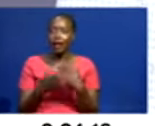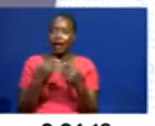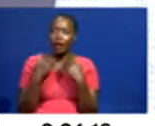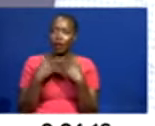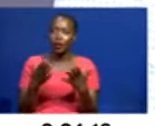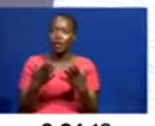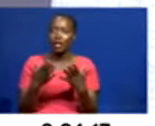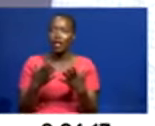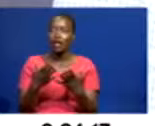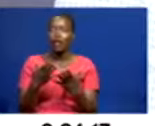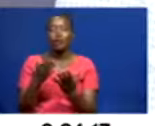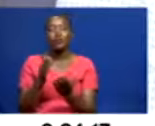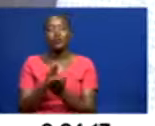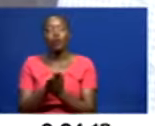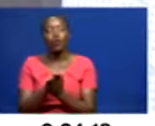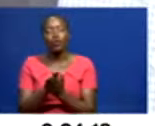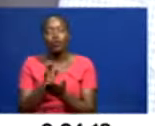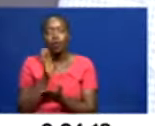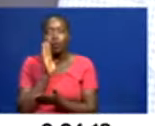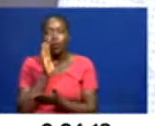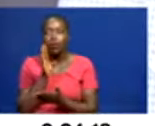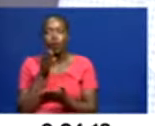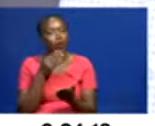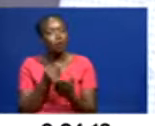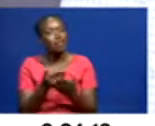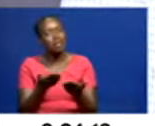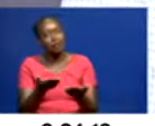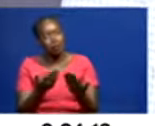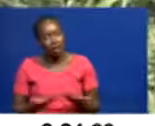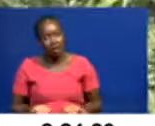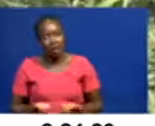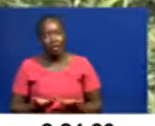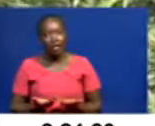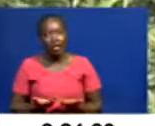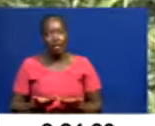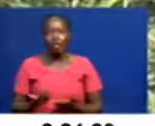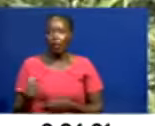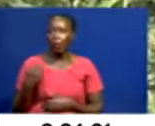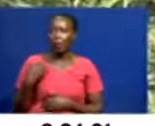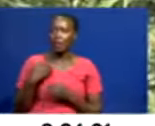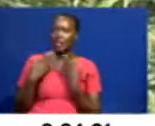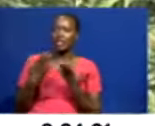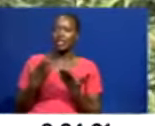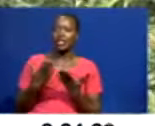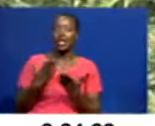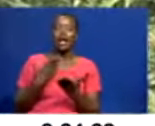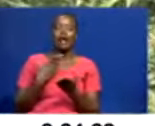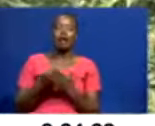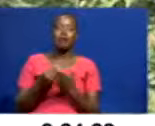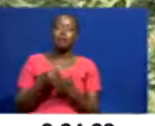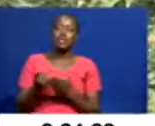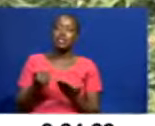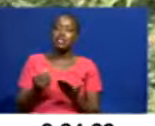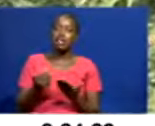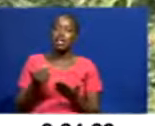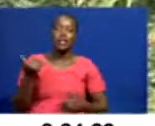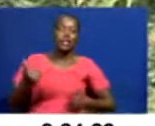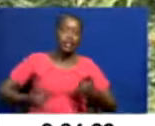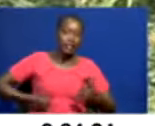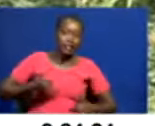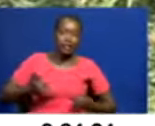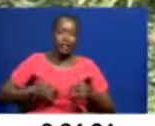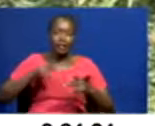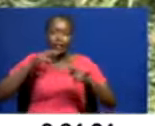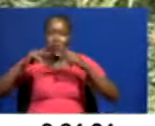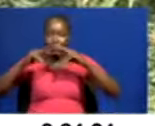Nikienda kopa kitu kwa duka naambiwa usilete pesa. Wewe pana sumbua. Sasa tunashindwa pesa ya kujivinzari nayo kwa